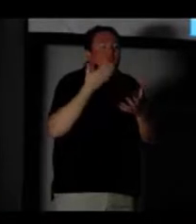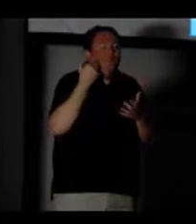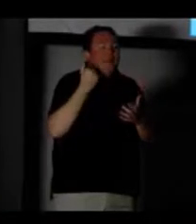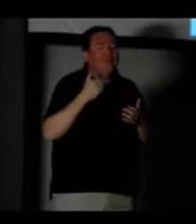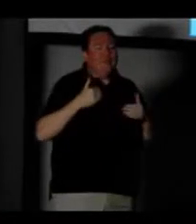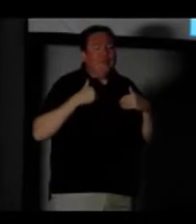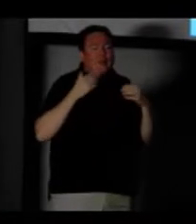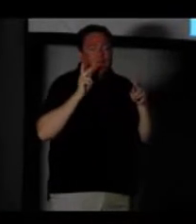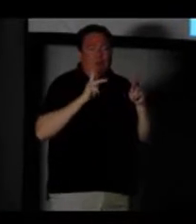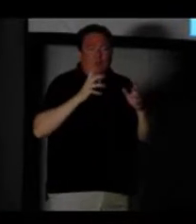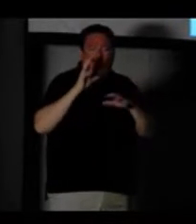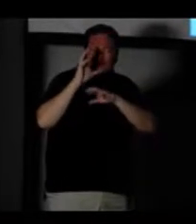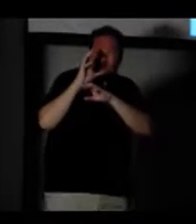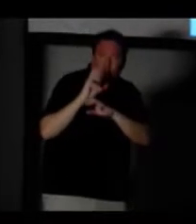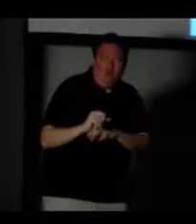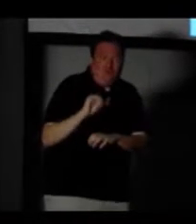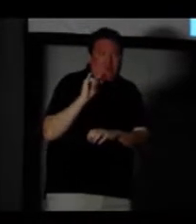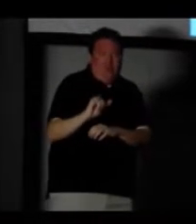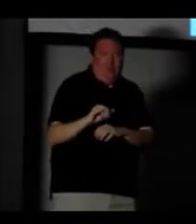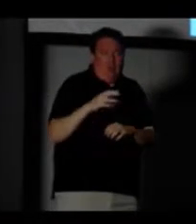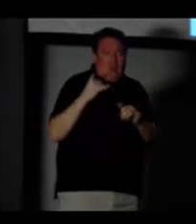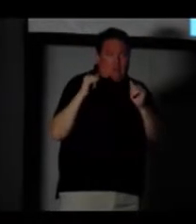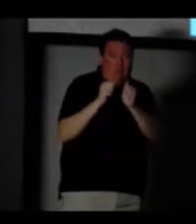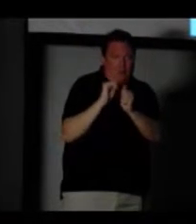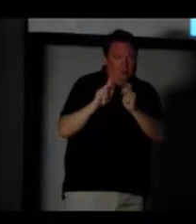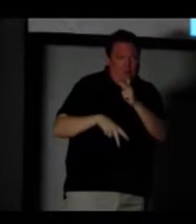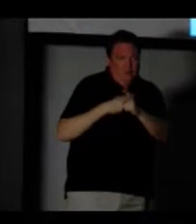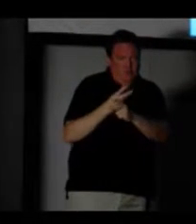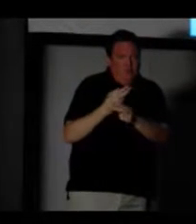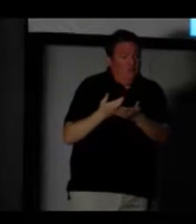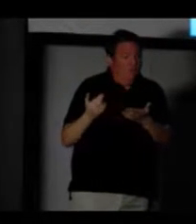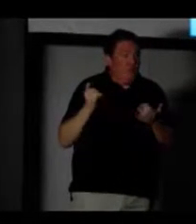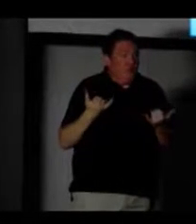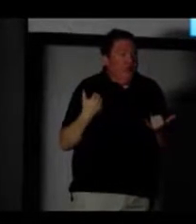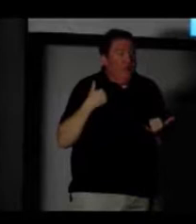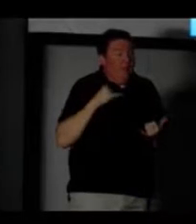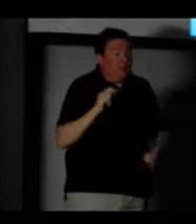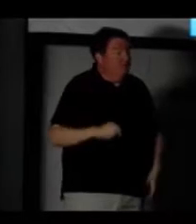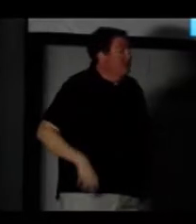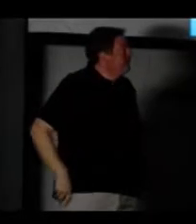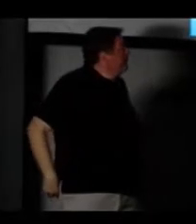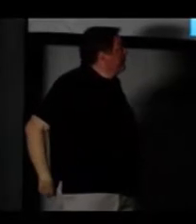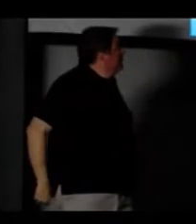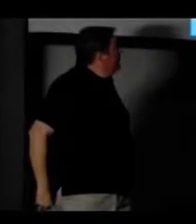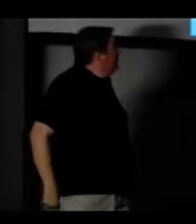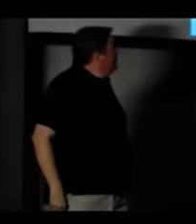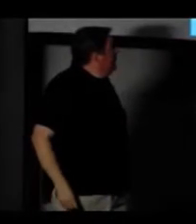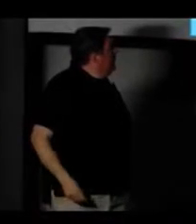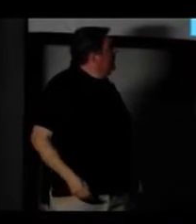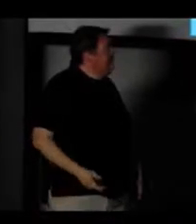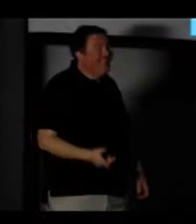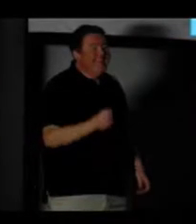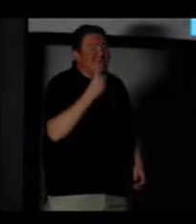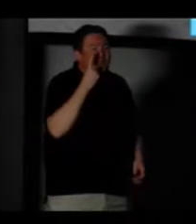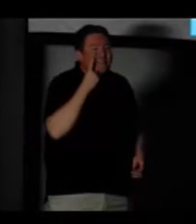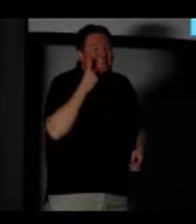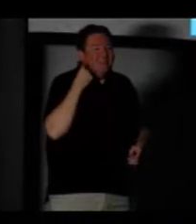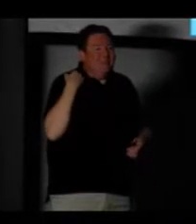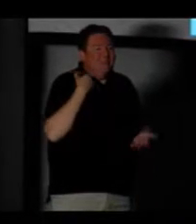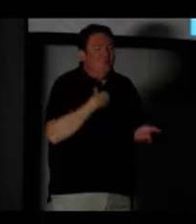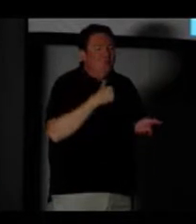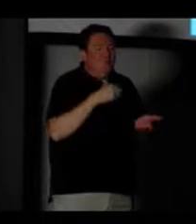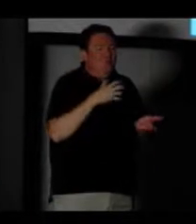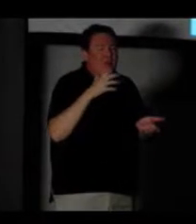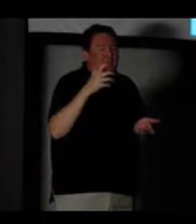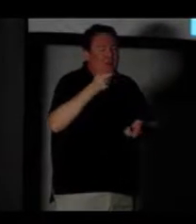sorts of assets and to be able to play with it. Recently, some of you might be aware that we ripped out the central hall